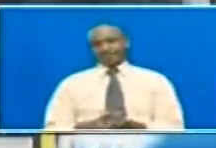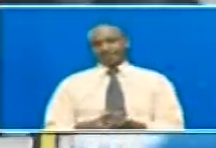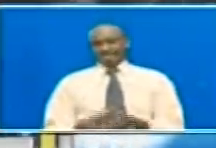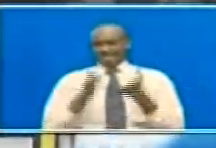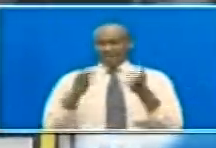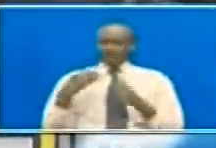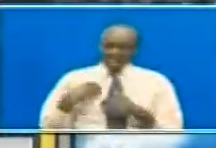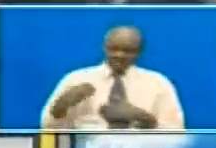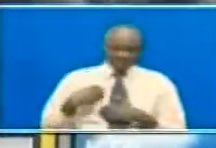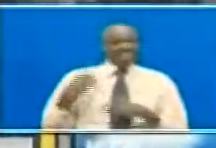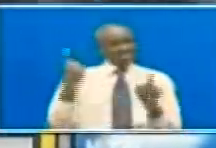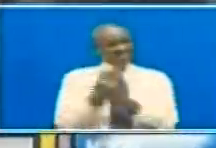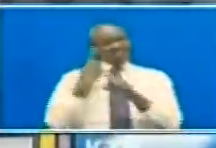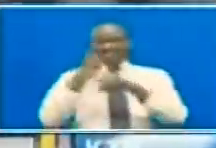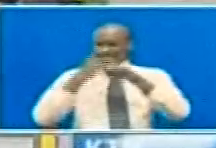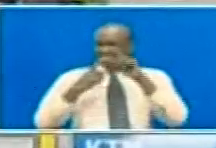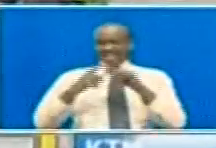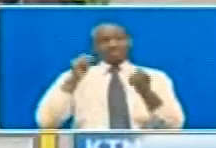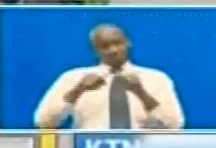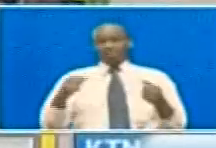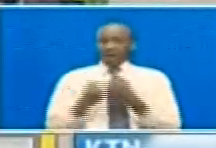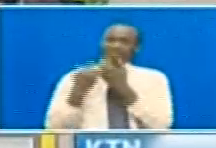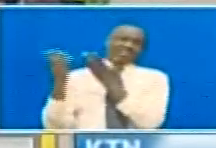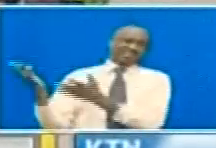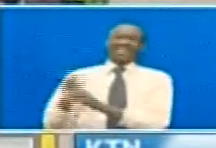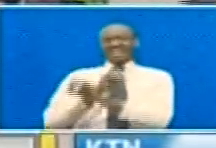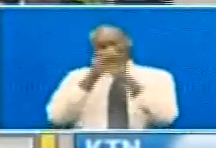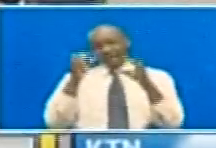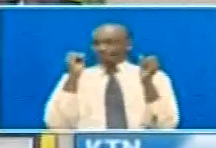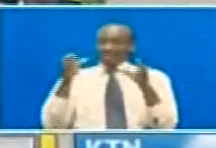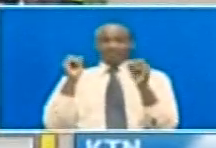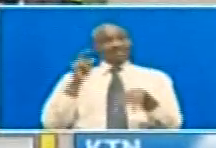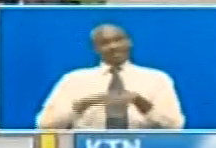Over the last couple of years, scenes such as these have played out across the region.